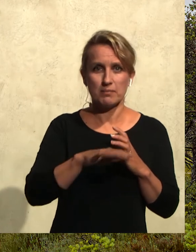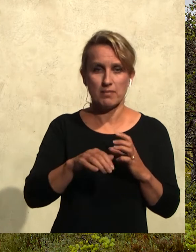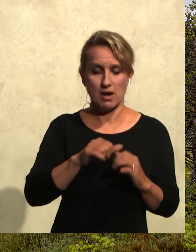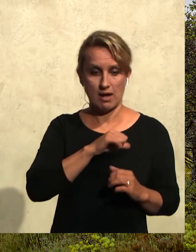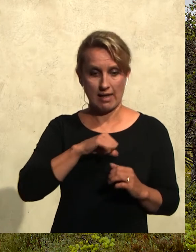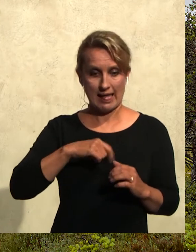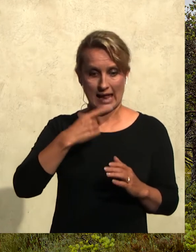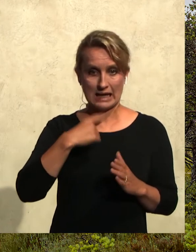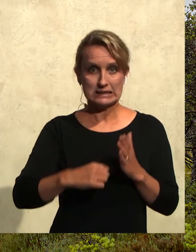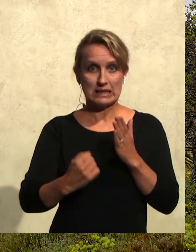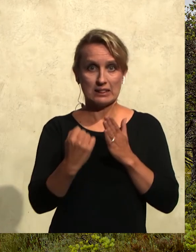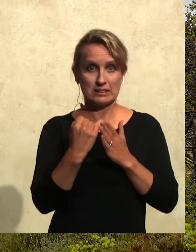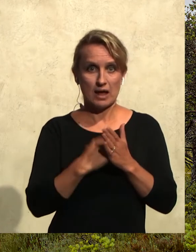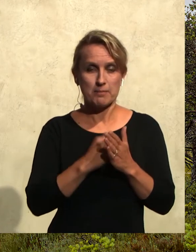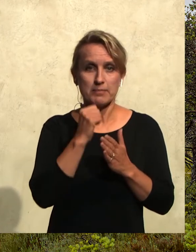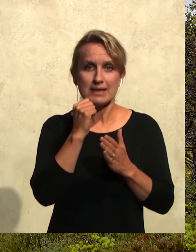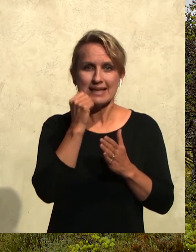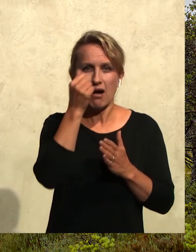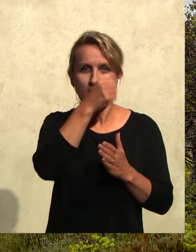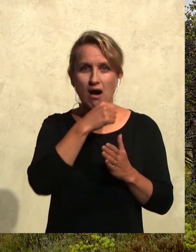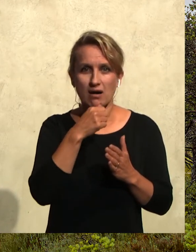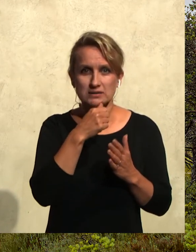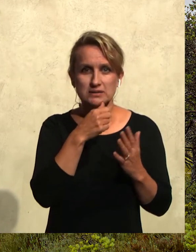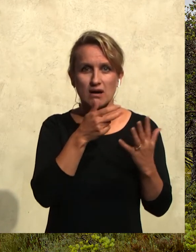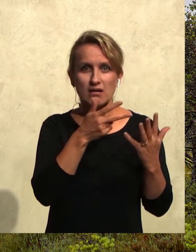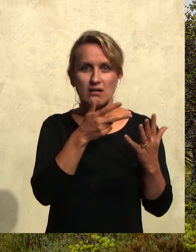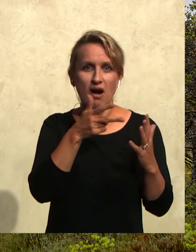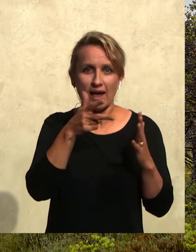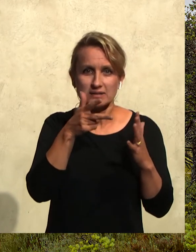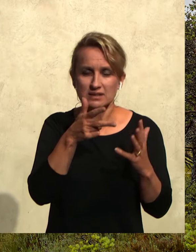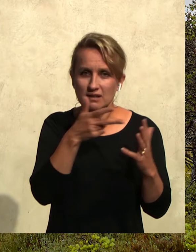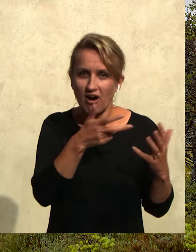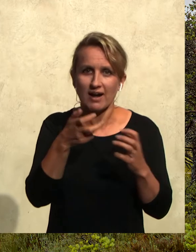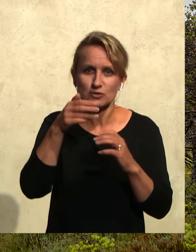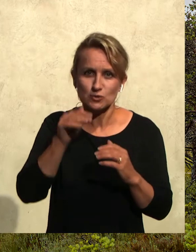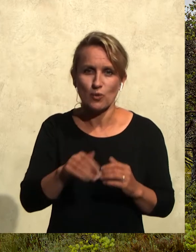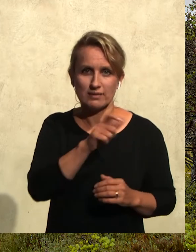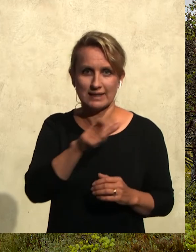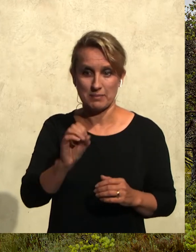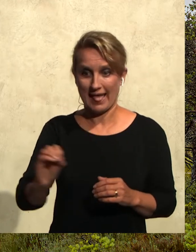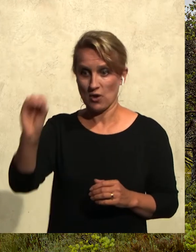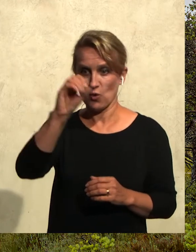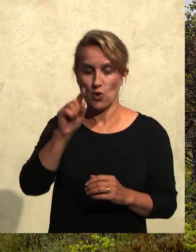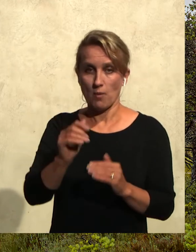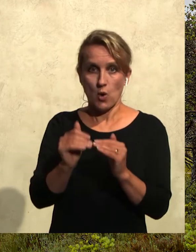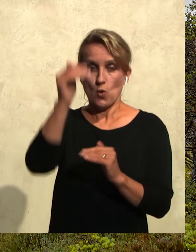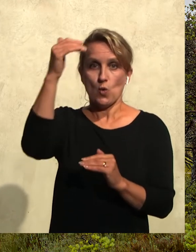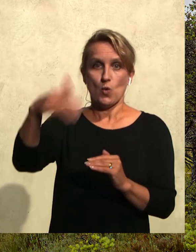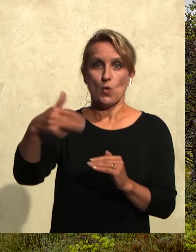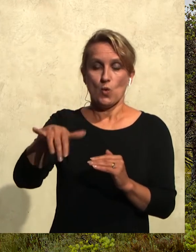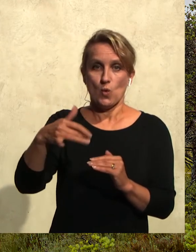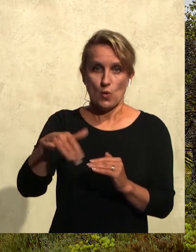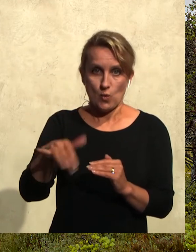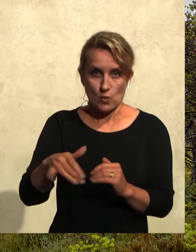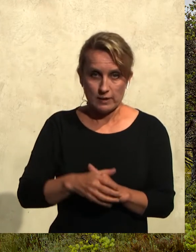40 seconds. The European region has one of the highest rates of suicide mortality,